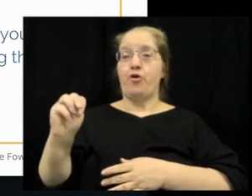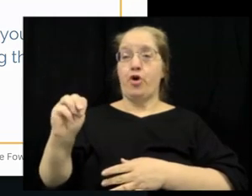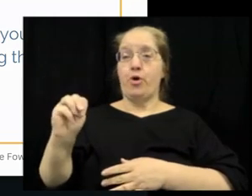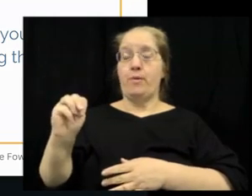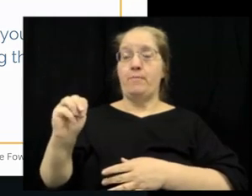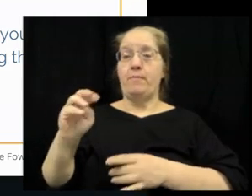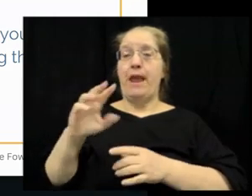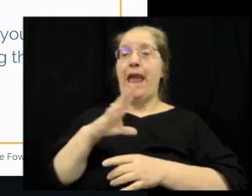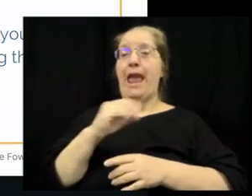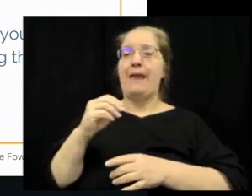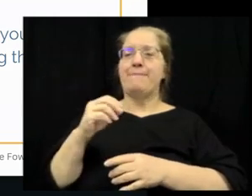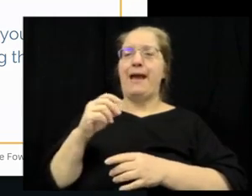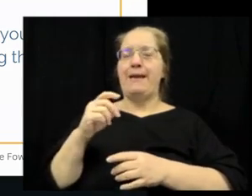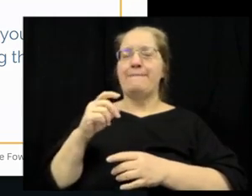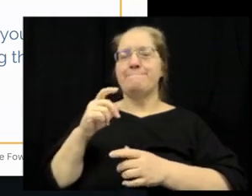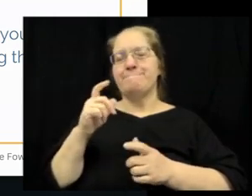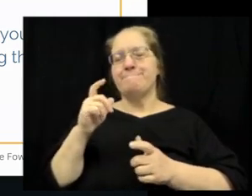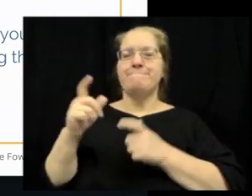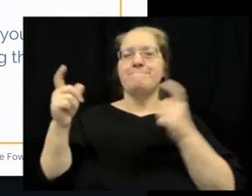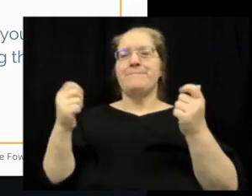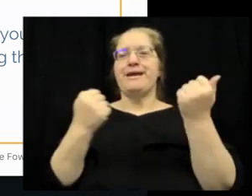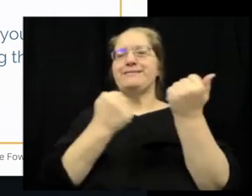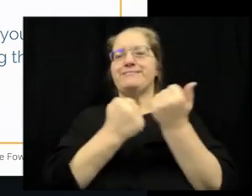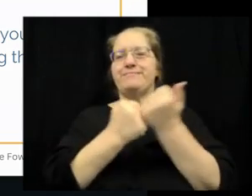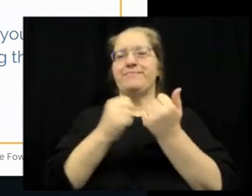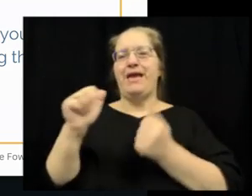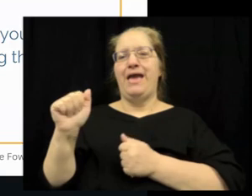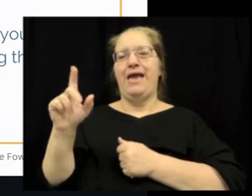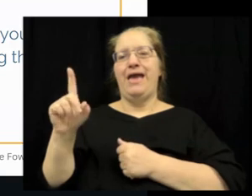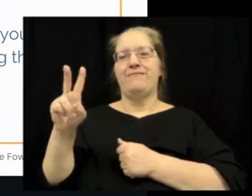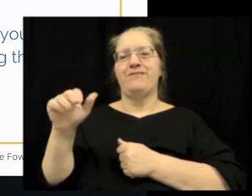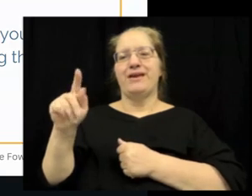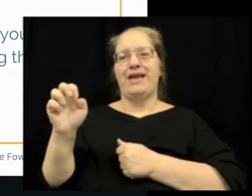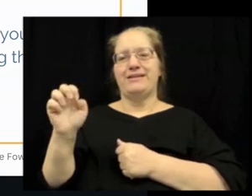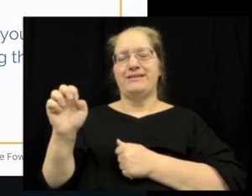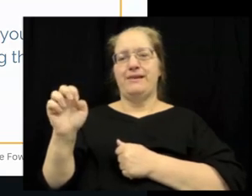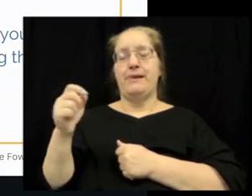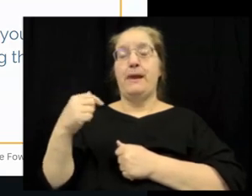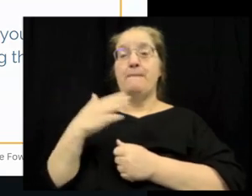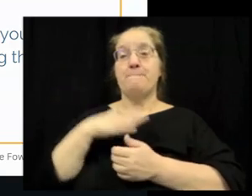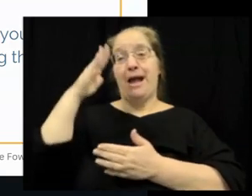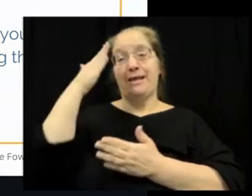my biggest advocate. Because I have a son who was identified as having